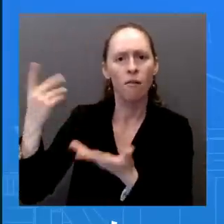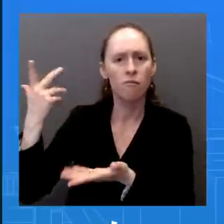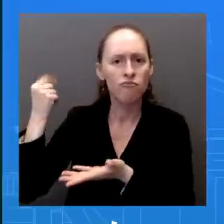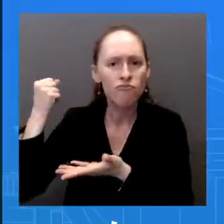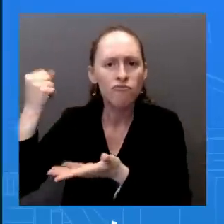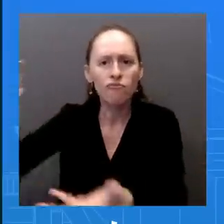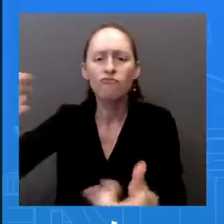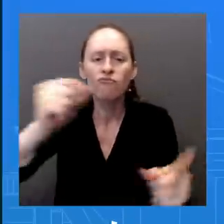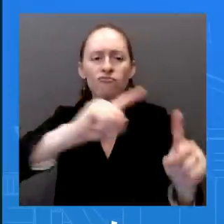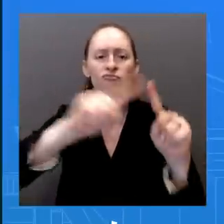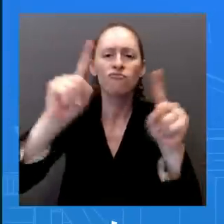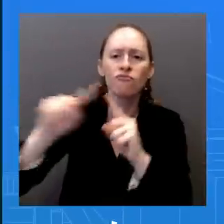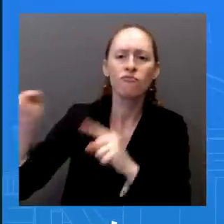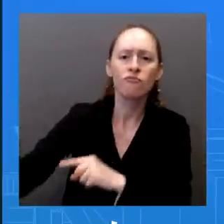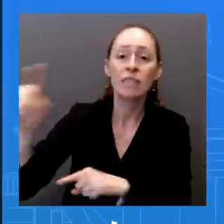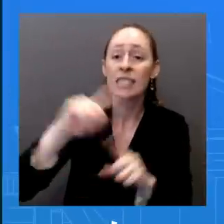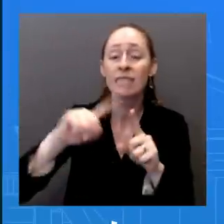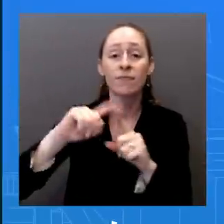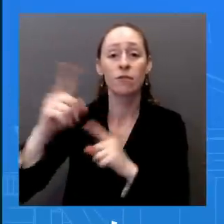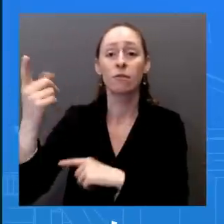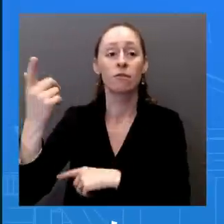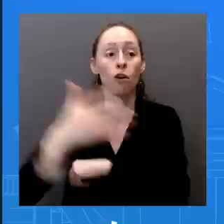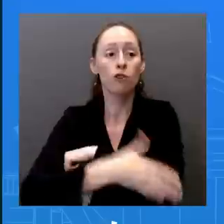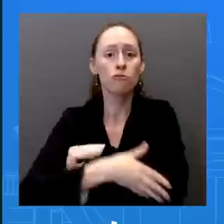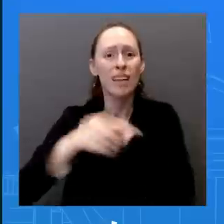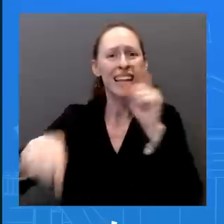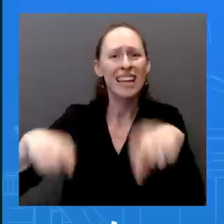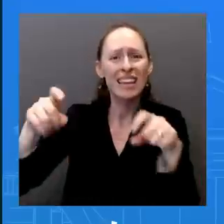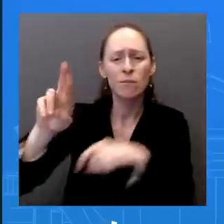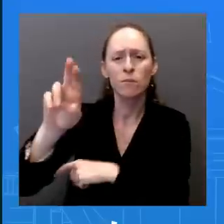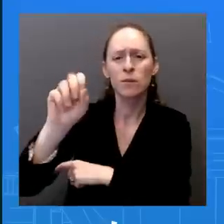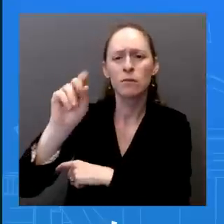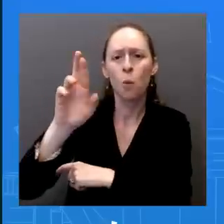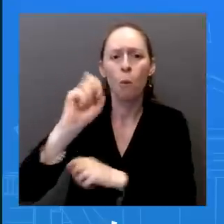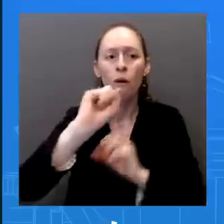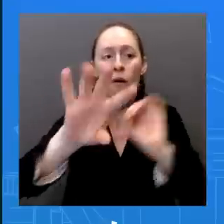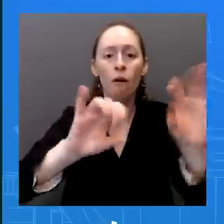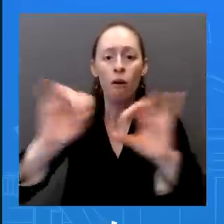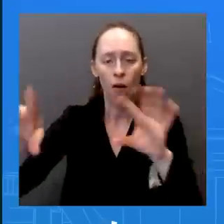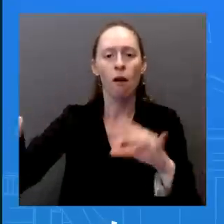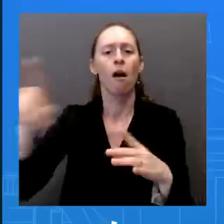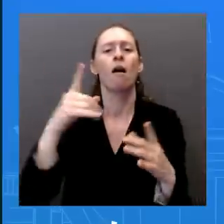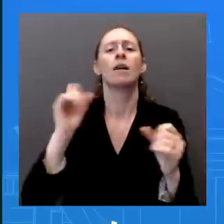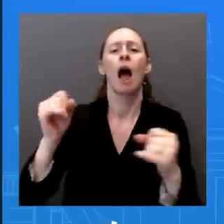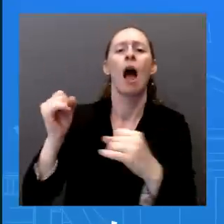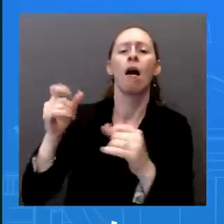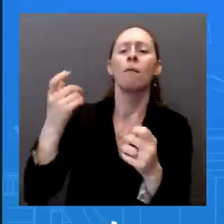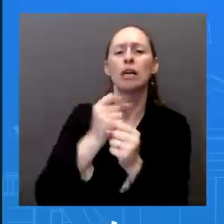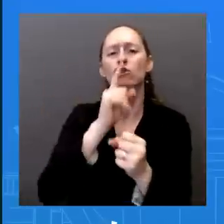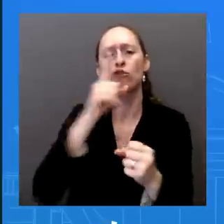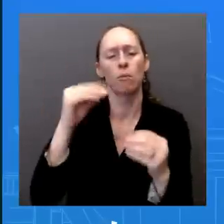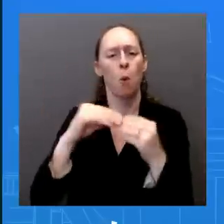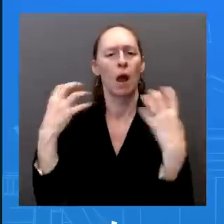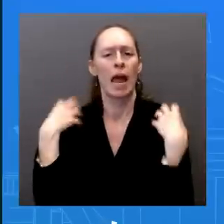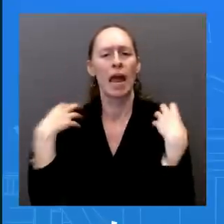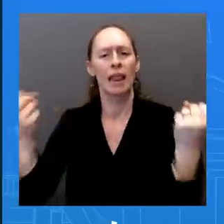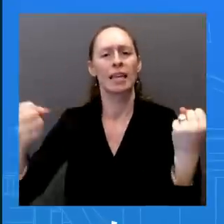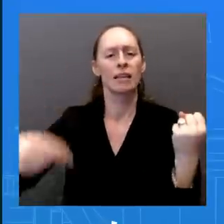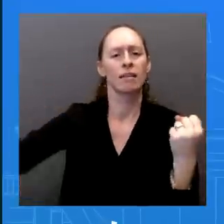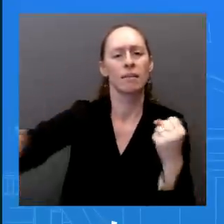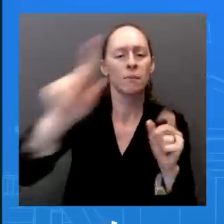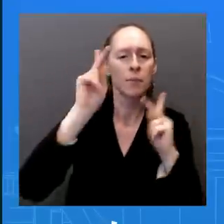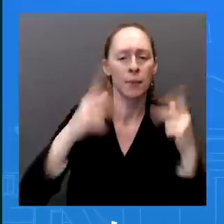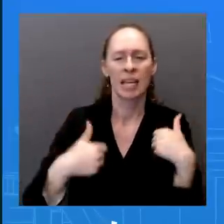resilient health systems within their communities for today and for the future. We expect that this pledging conference will produce